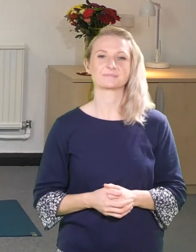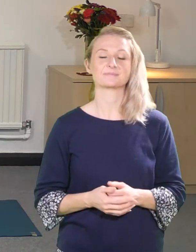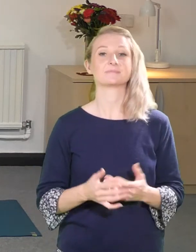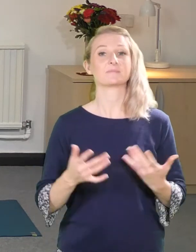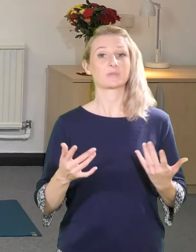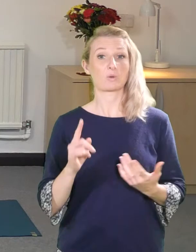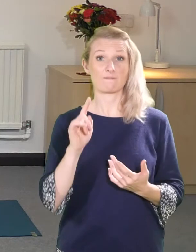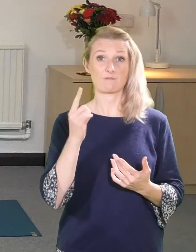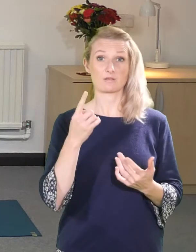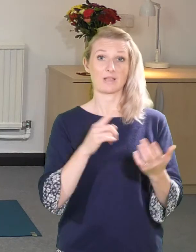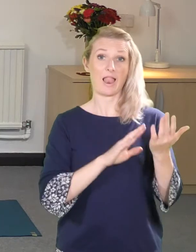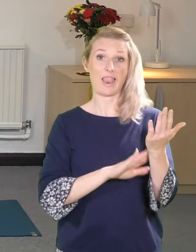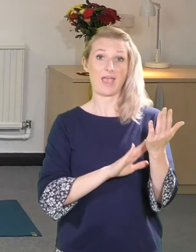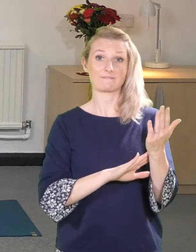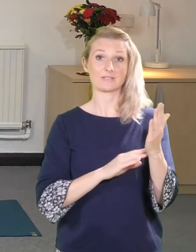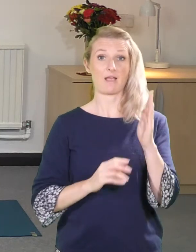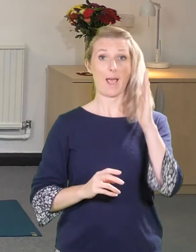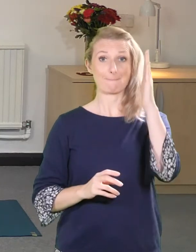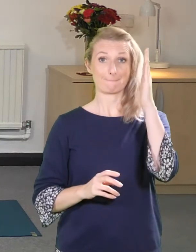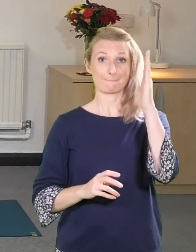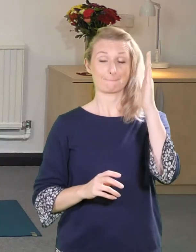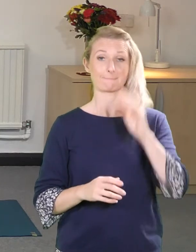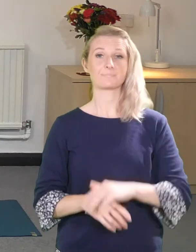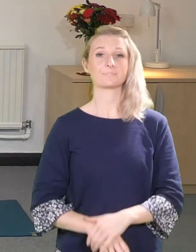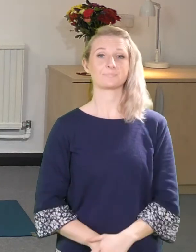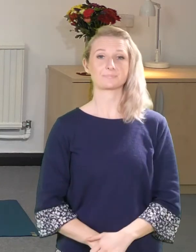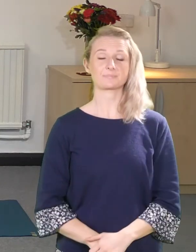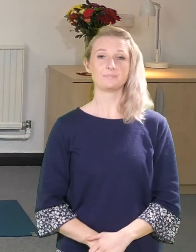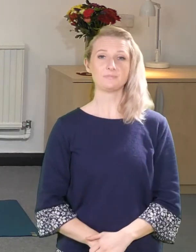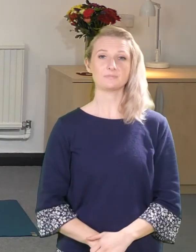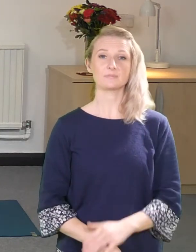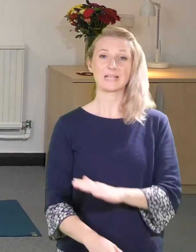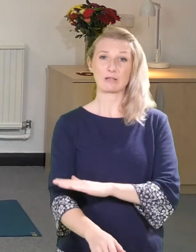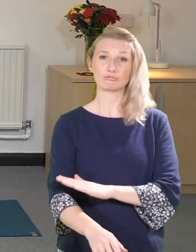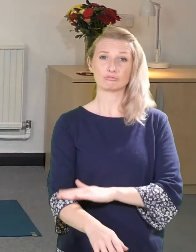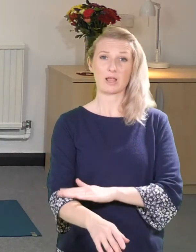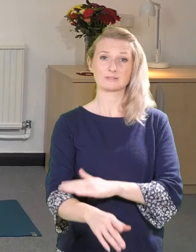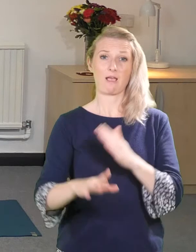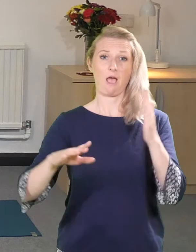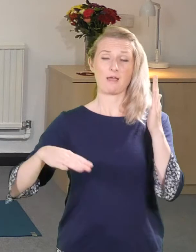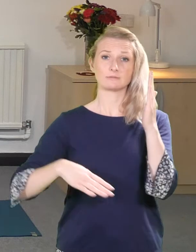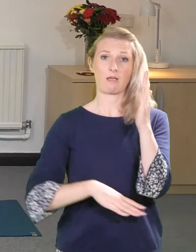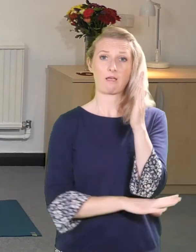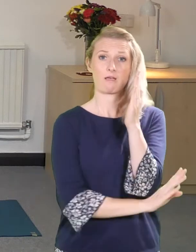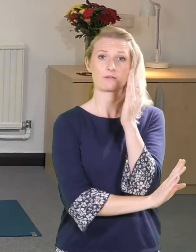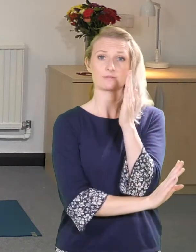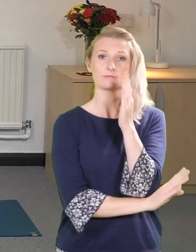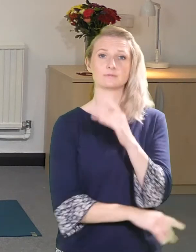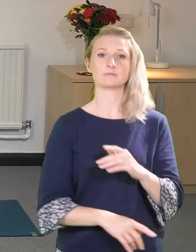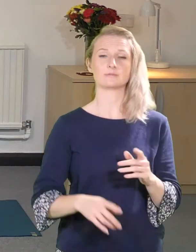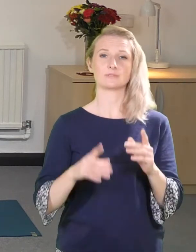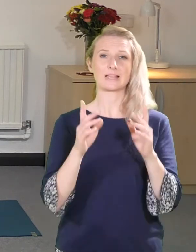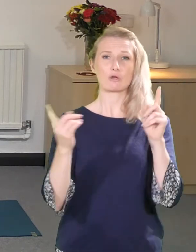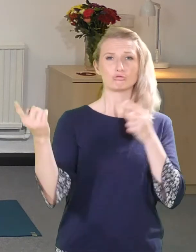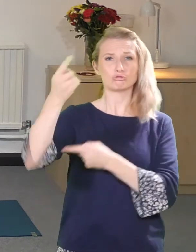start off by bringing the left arm up. And then we're going to take the right arm underneath and then wrap